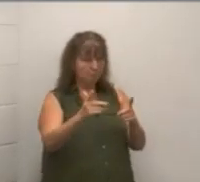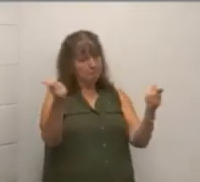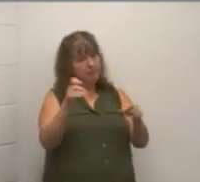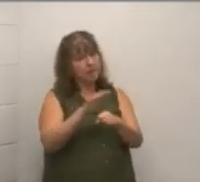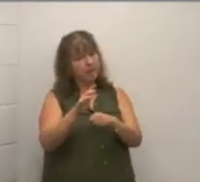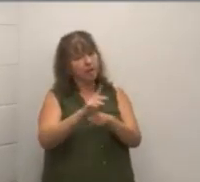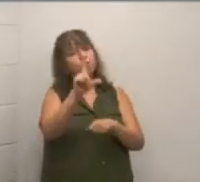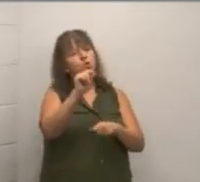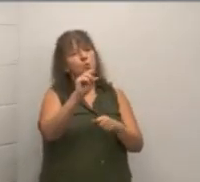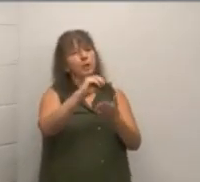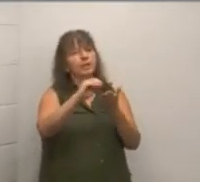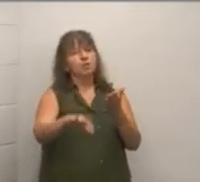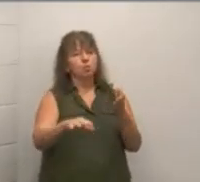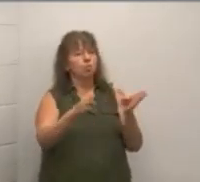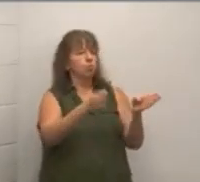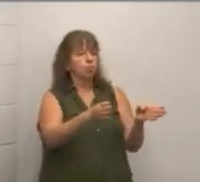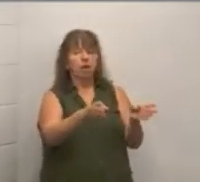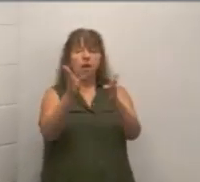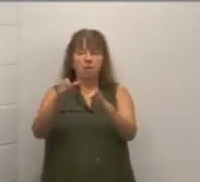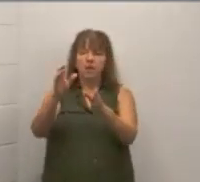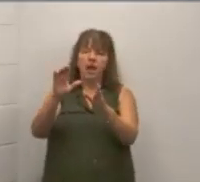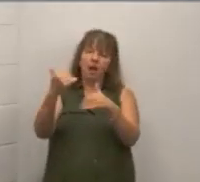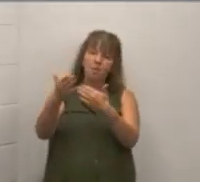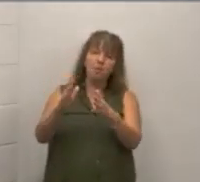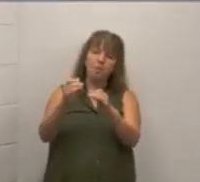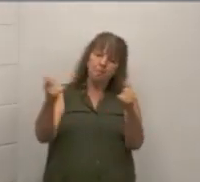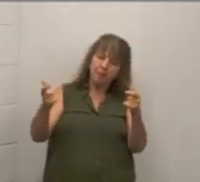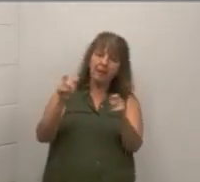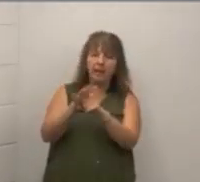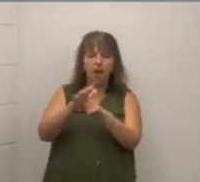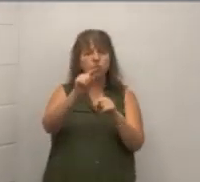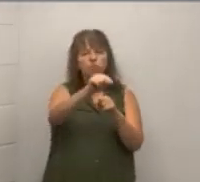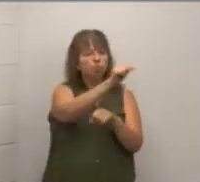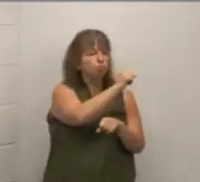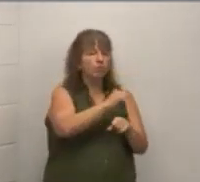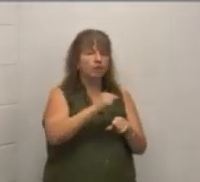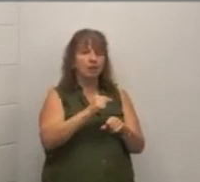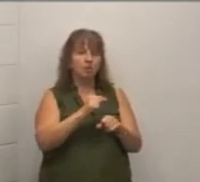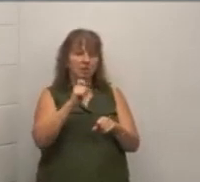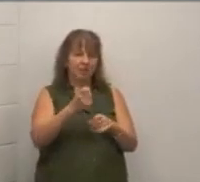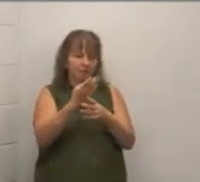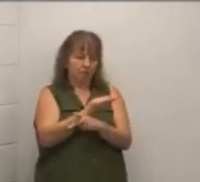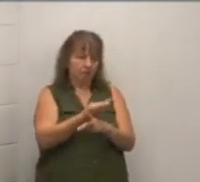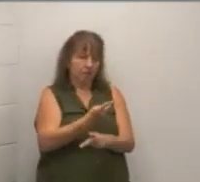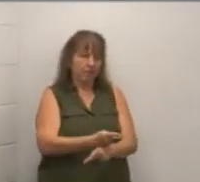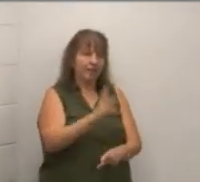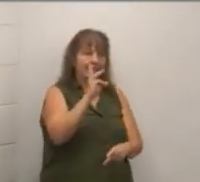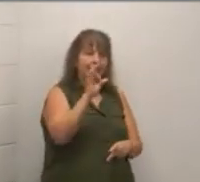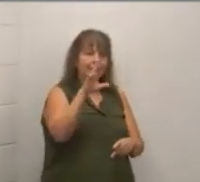room. Again, it's based on square footage and 6 feet social distancing.